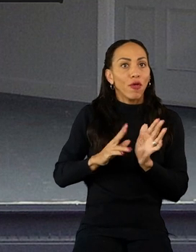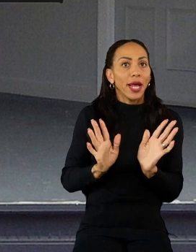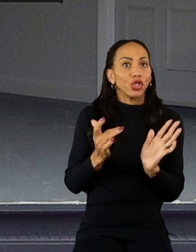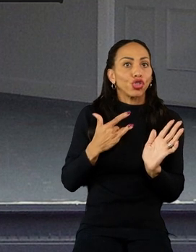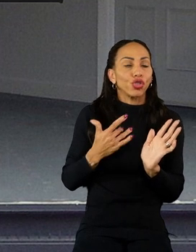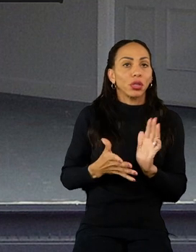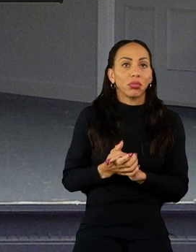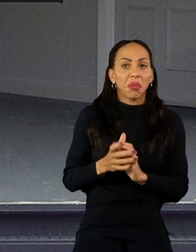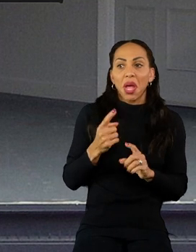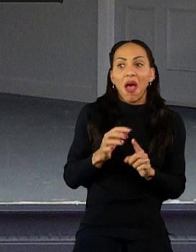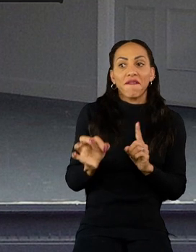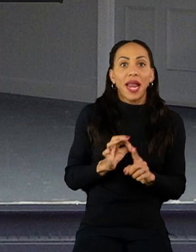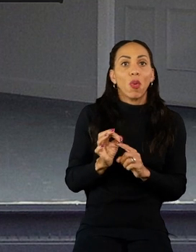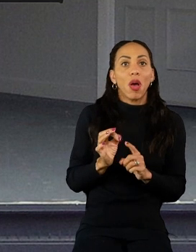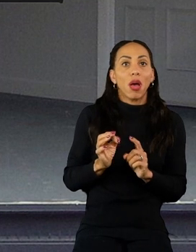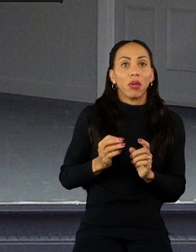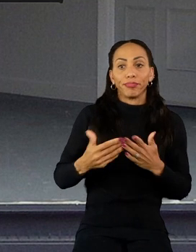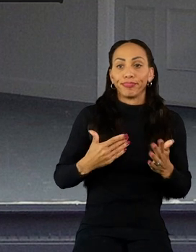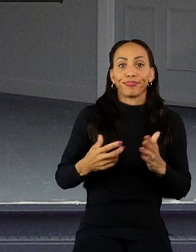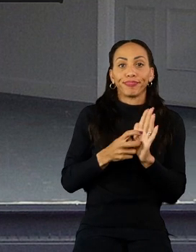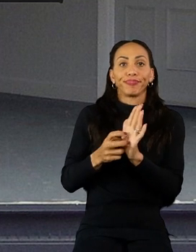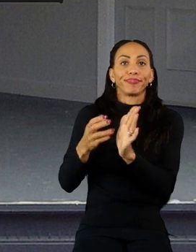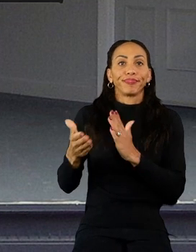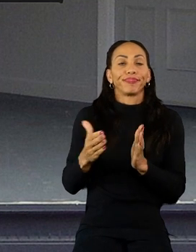cool. That's a very easy thing for me to arrange. And